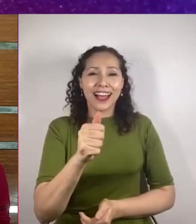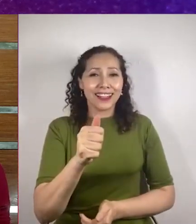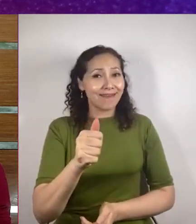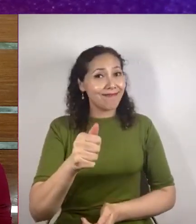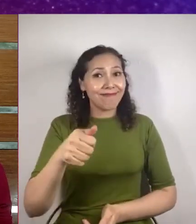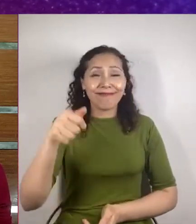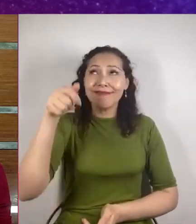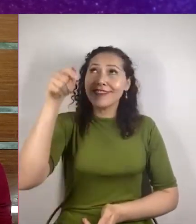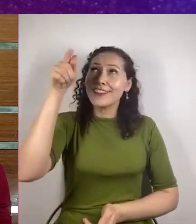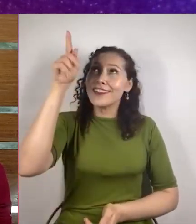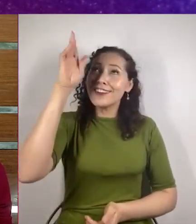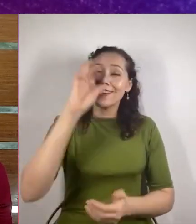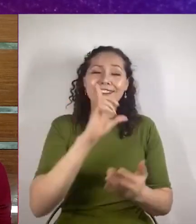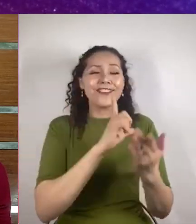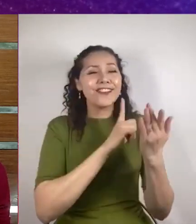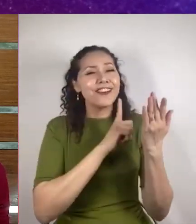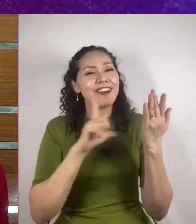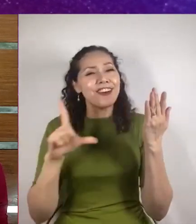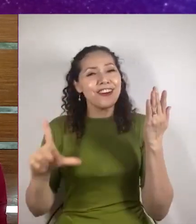for you,